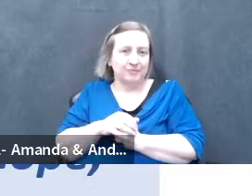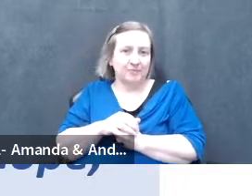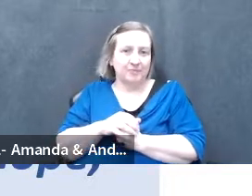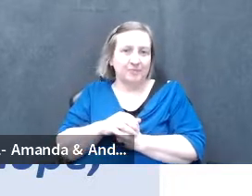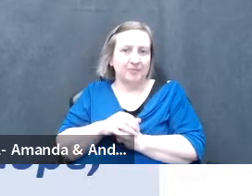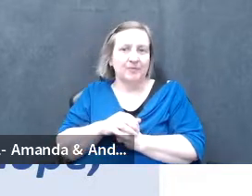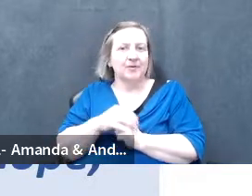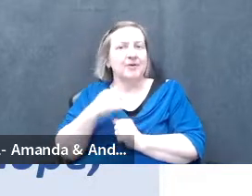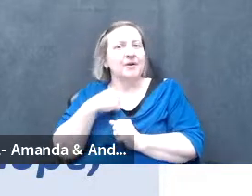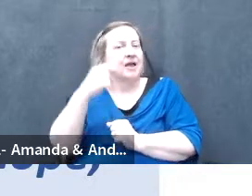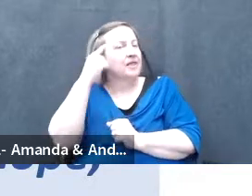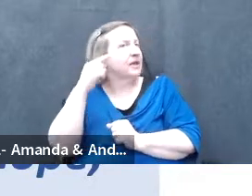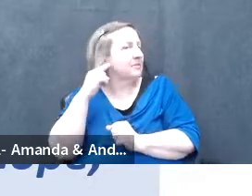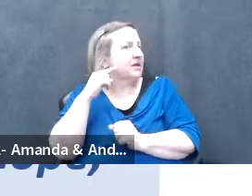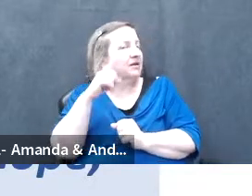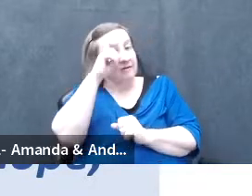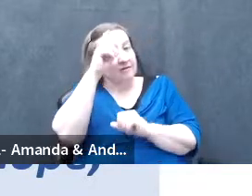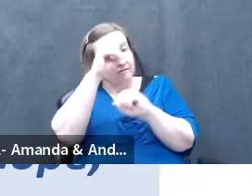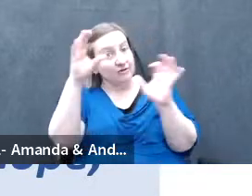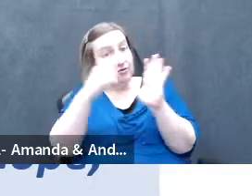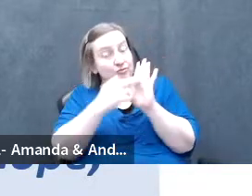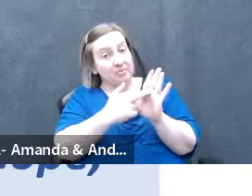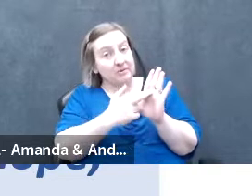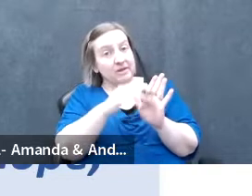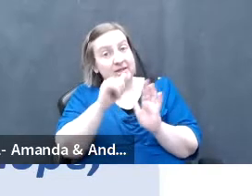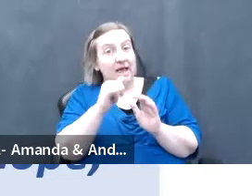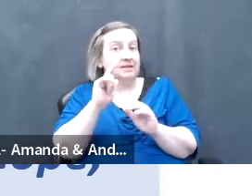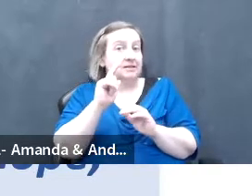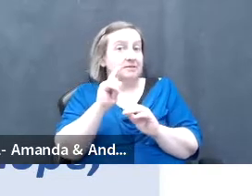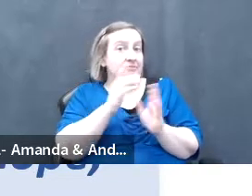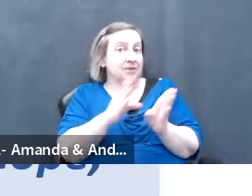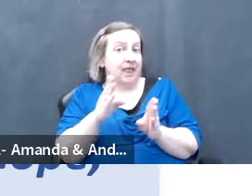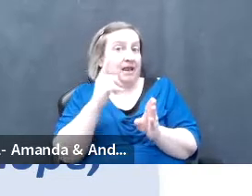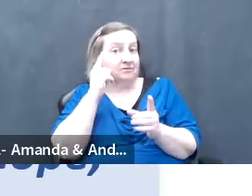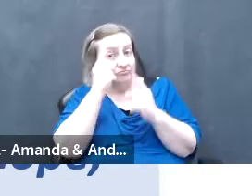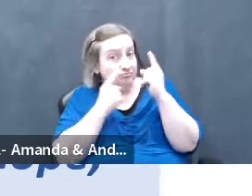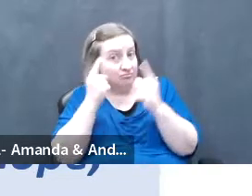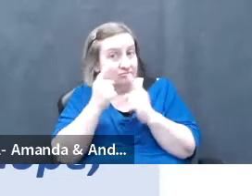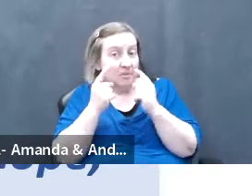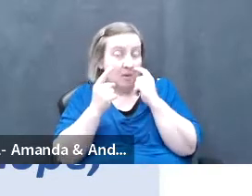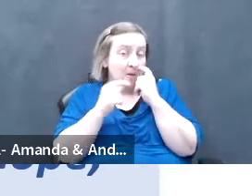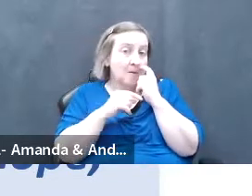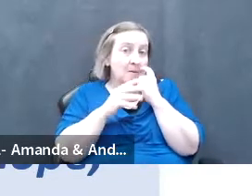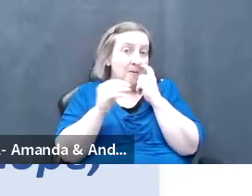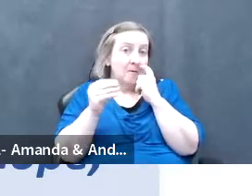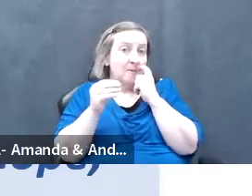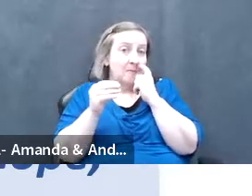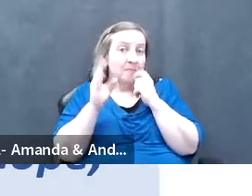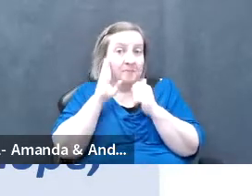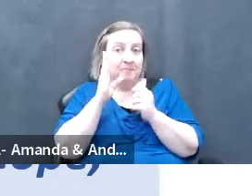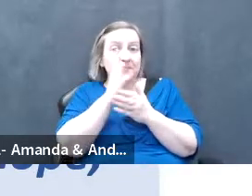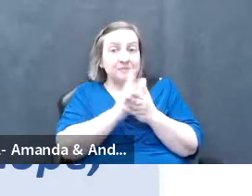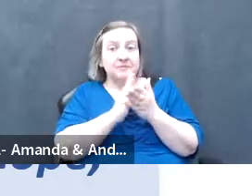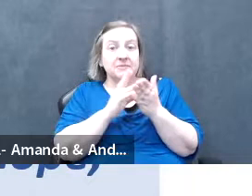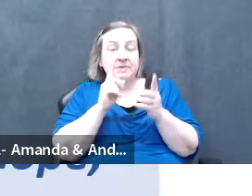I think I'm hearing visual representation is on the table under consideration, and there will be some